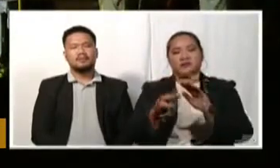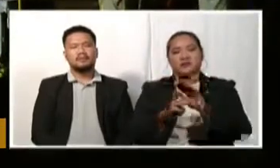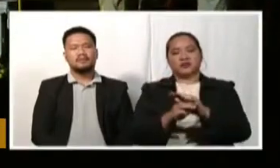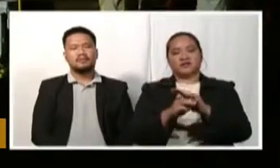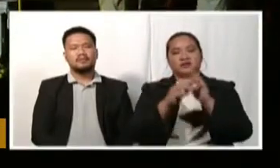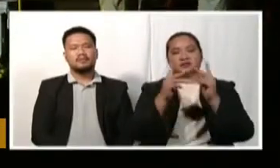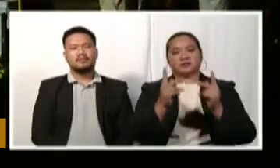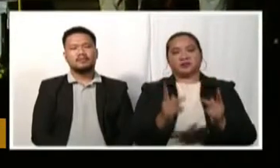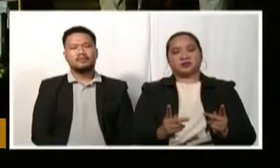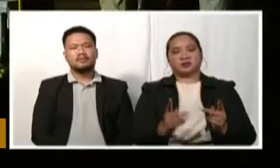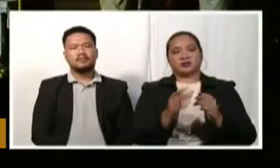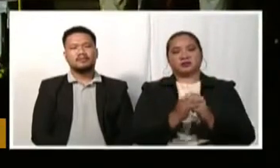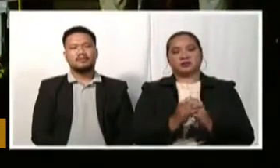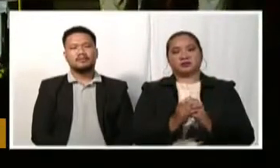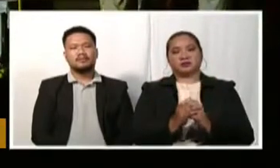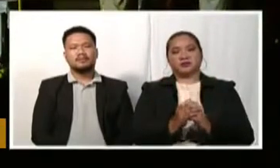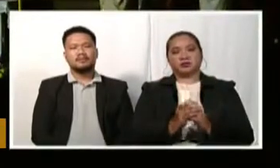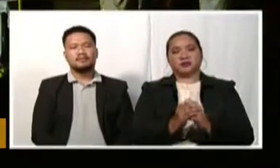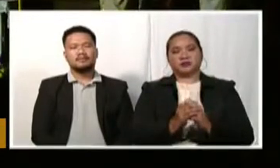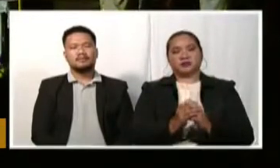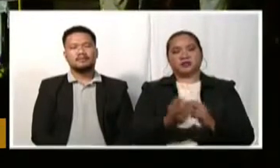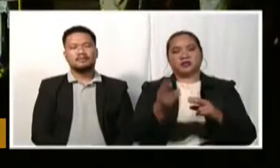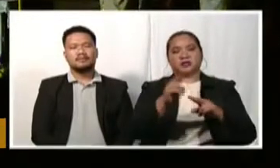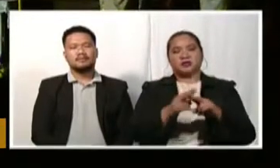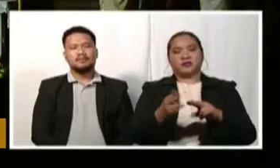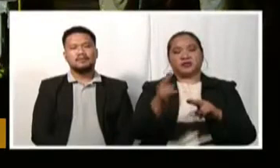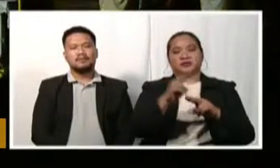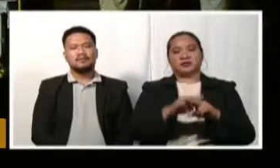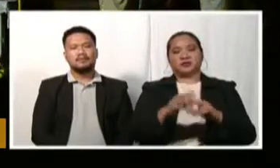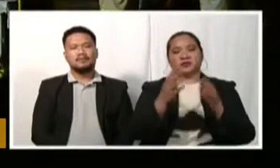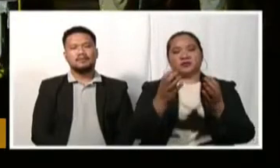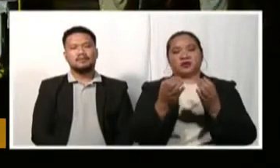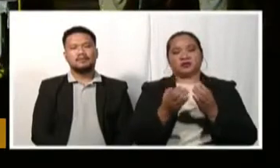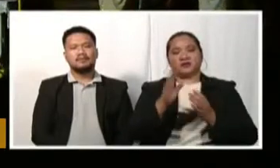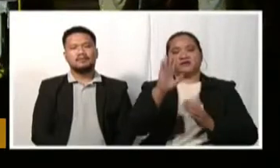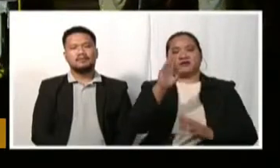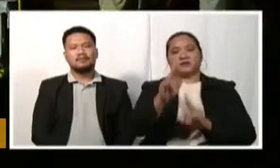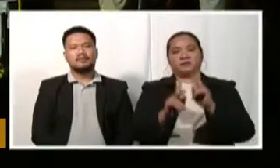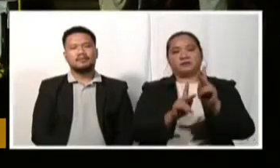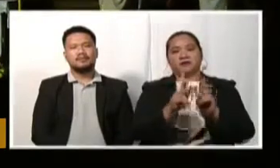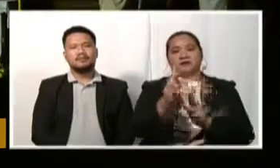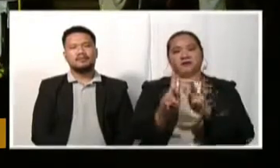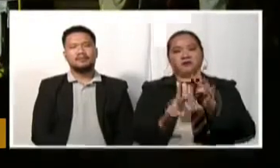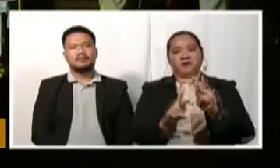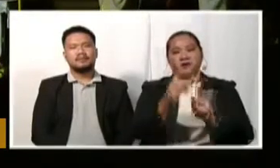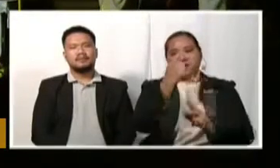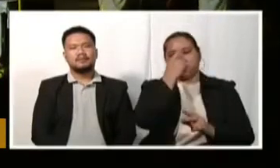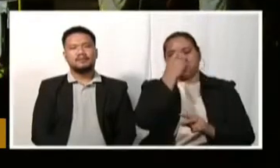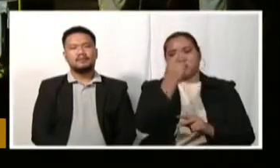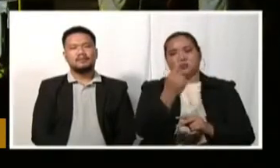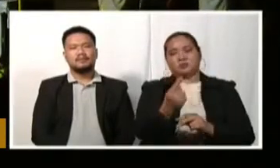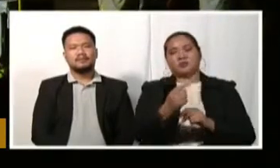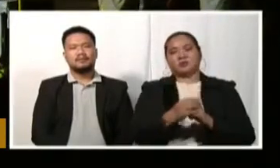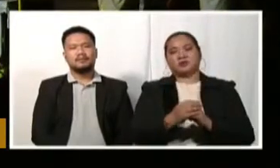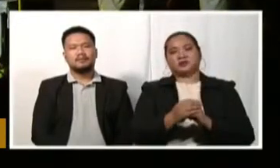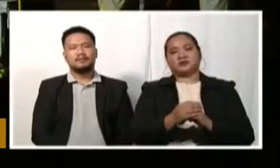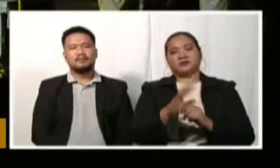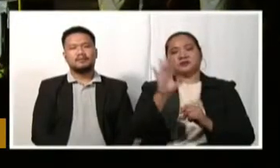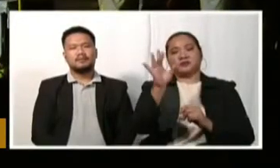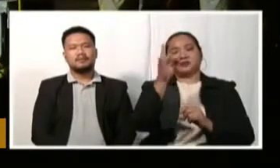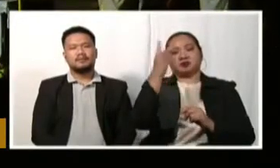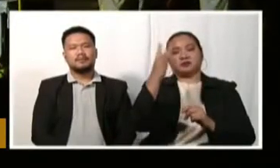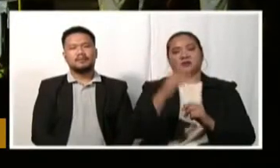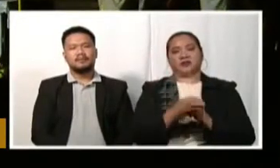age, graciously increase the longing of your people For only at the prompting of your